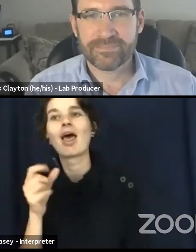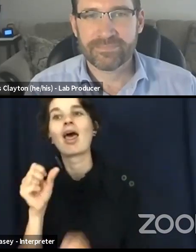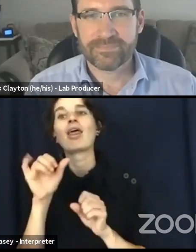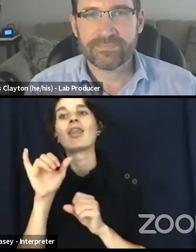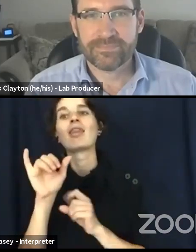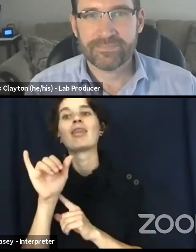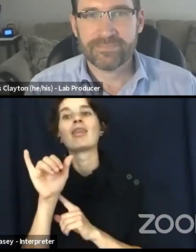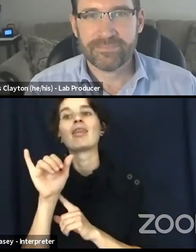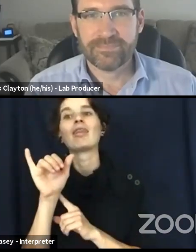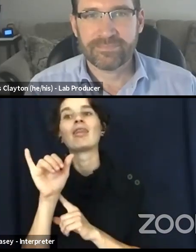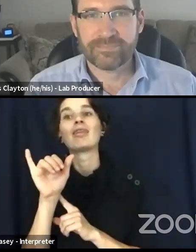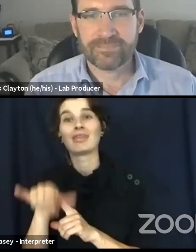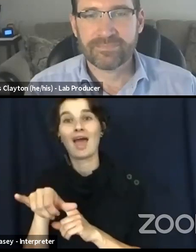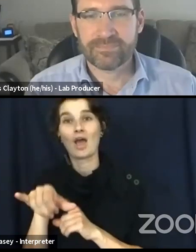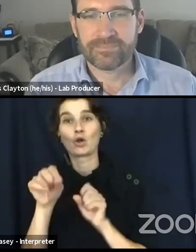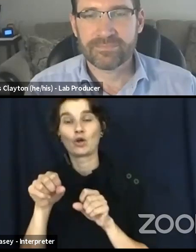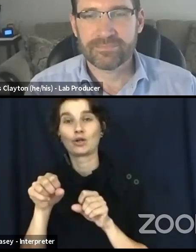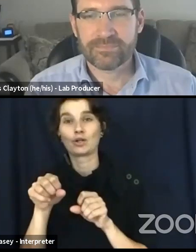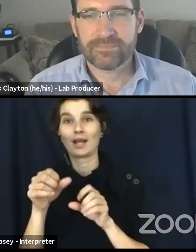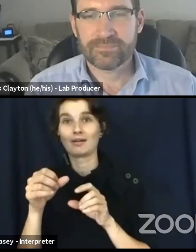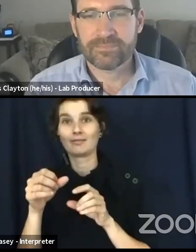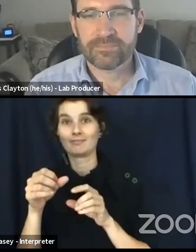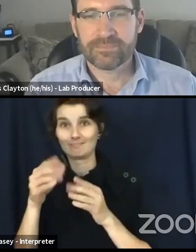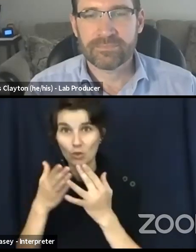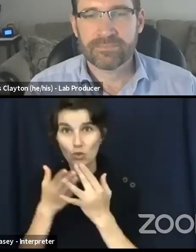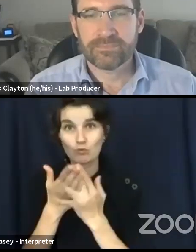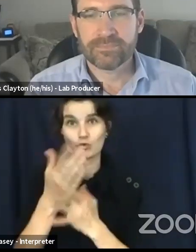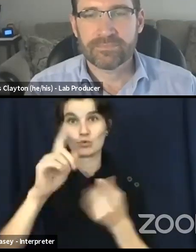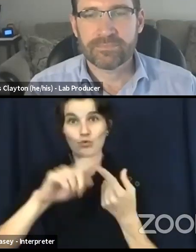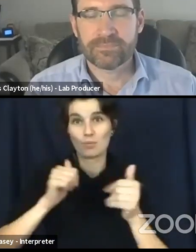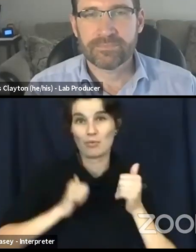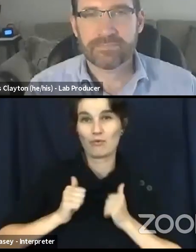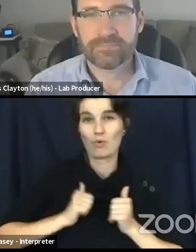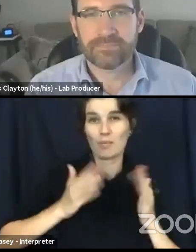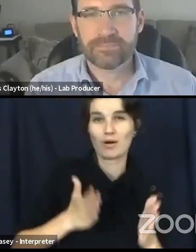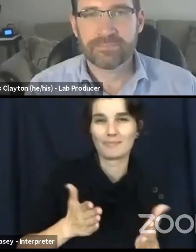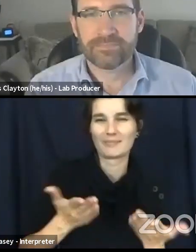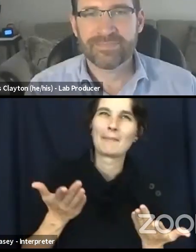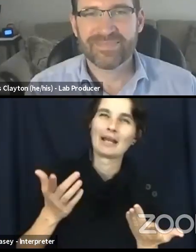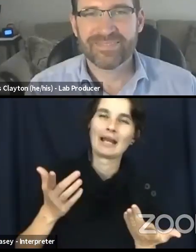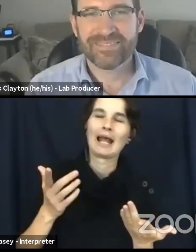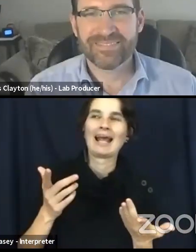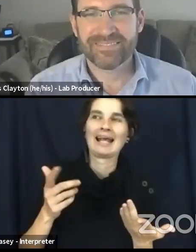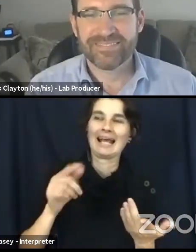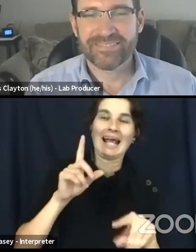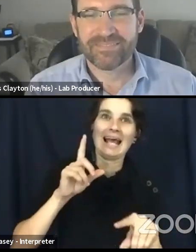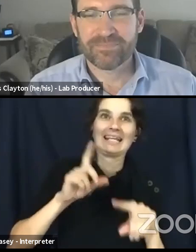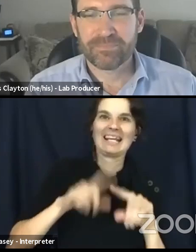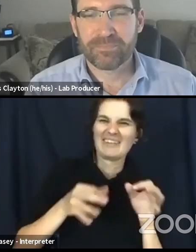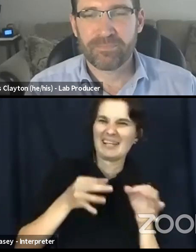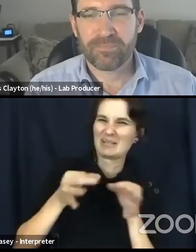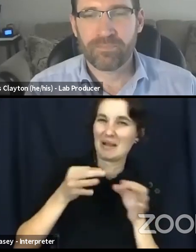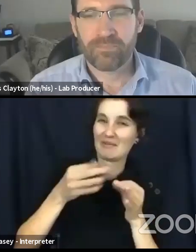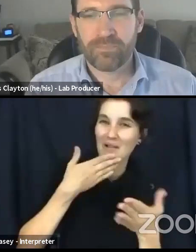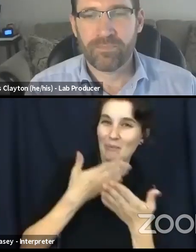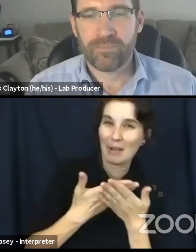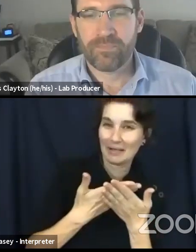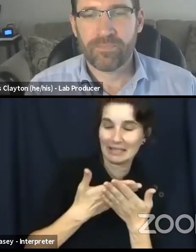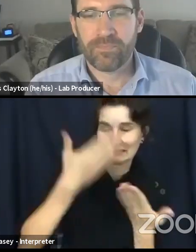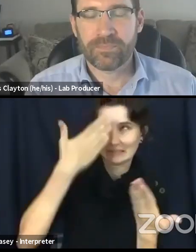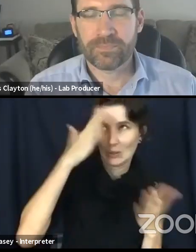get routed to the performer and will affect the performer. I can't speak on it so elegantly because we don't know exactly what they're gonna do